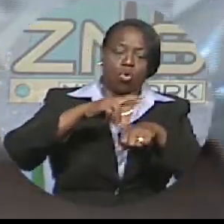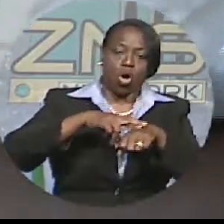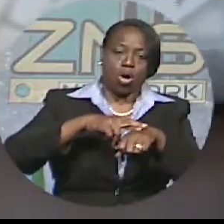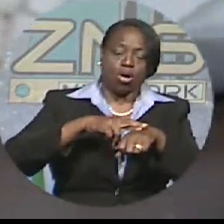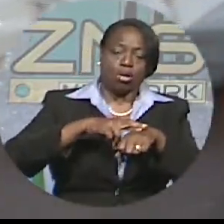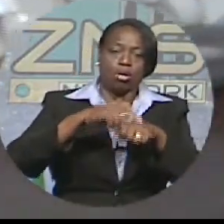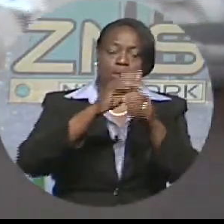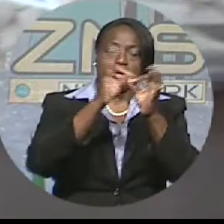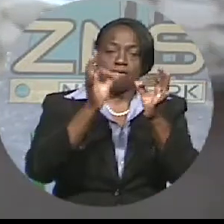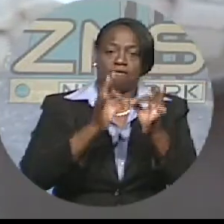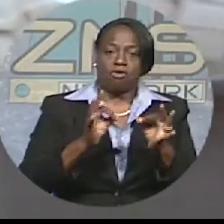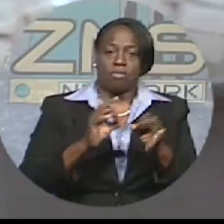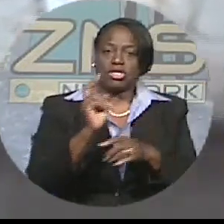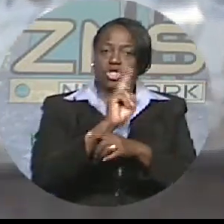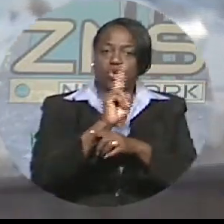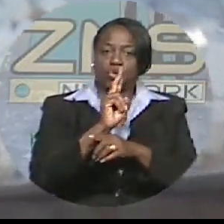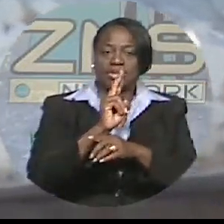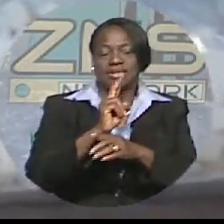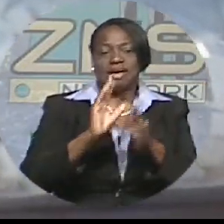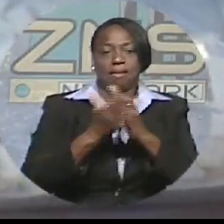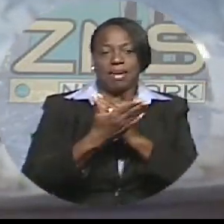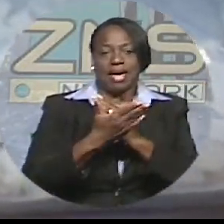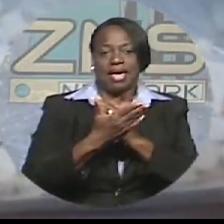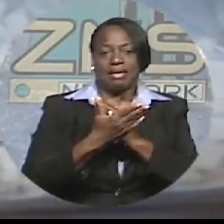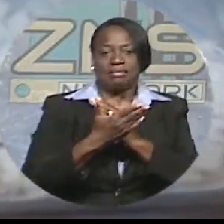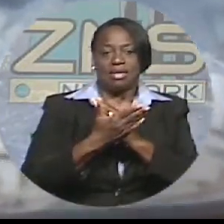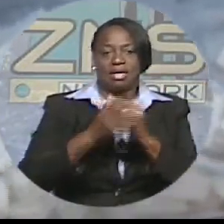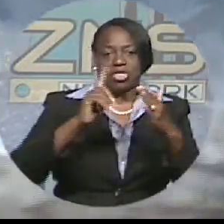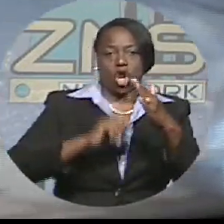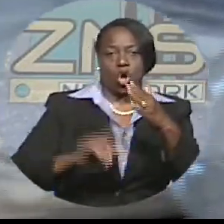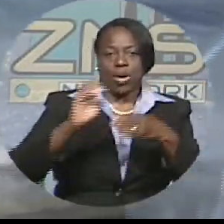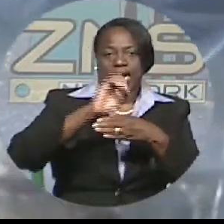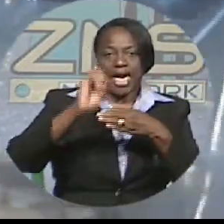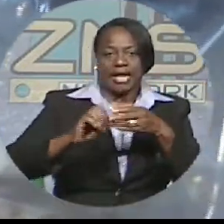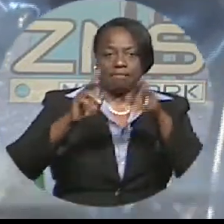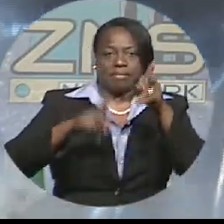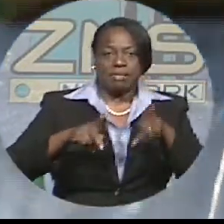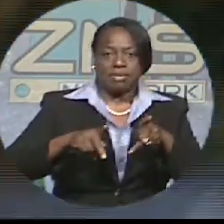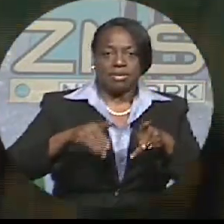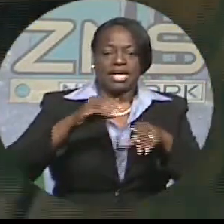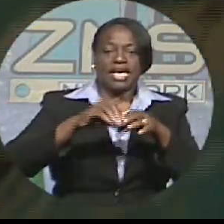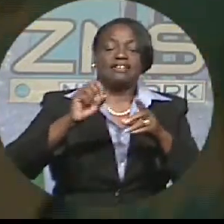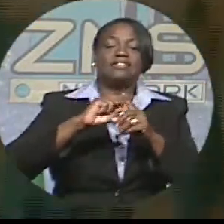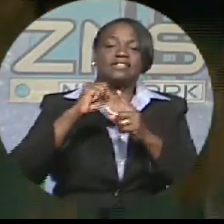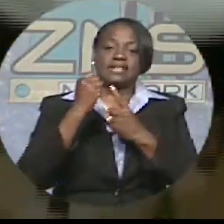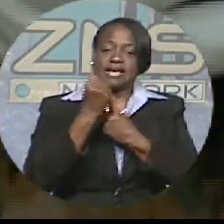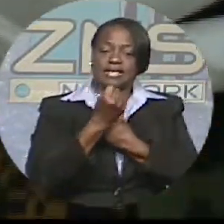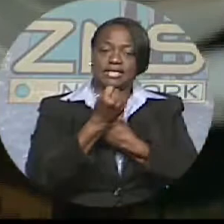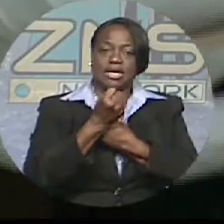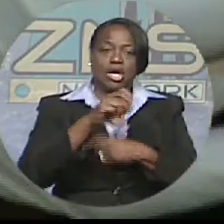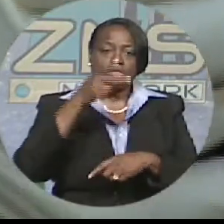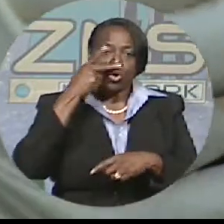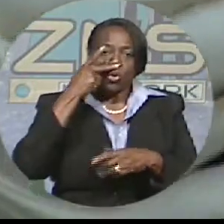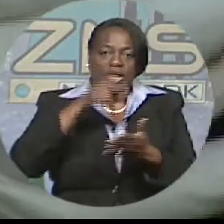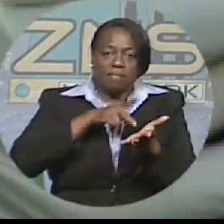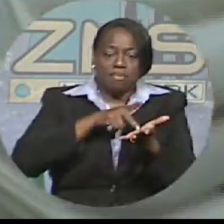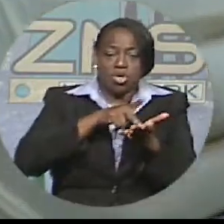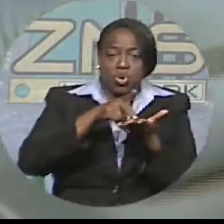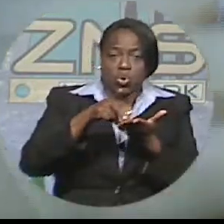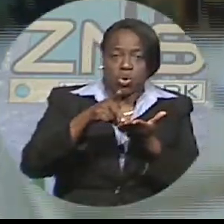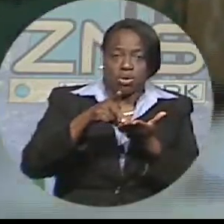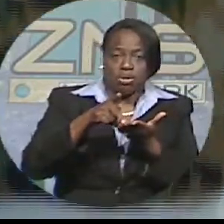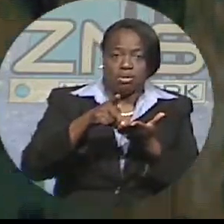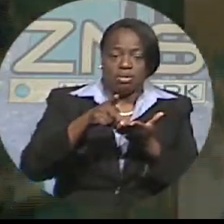lower end persons in society. This cocaine, in its purest form, is more of